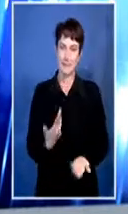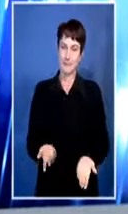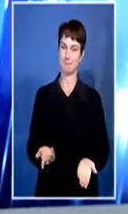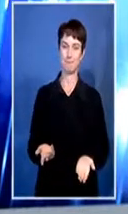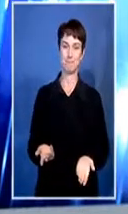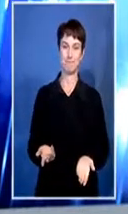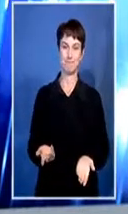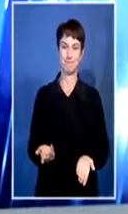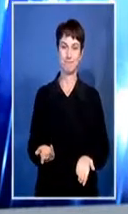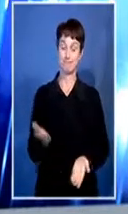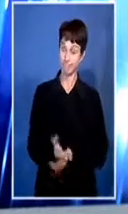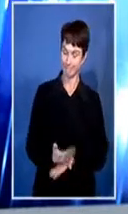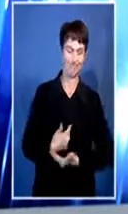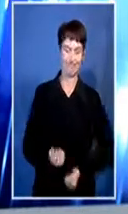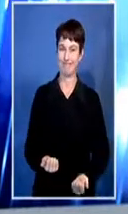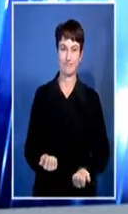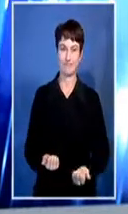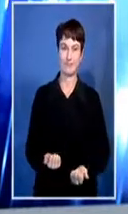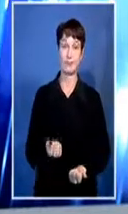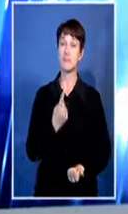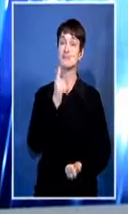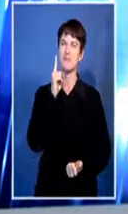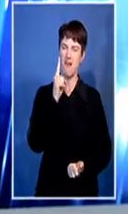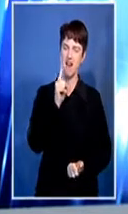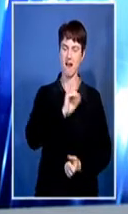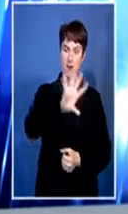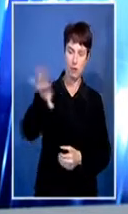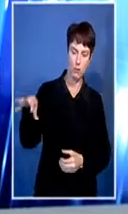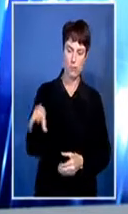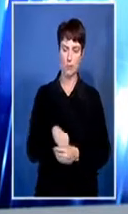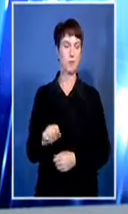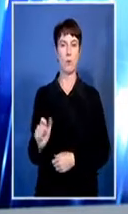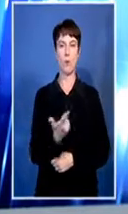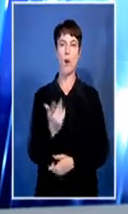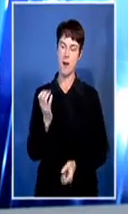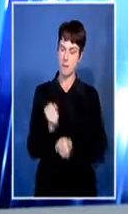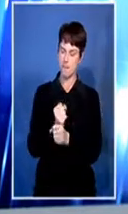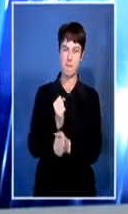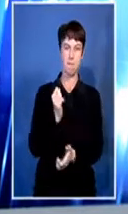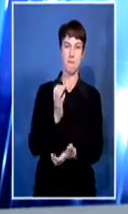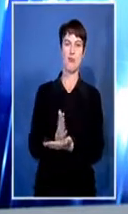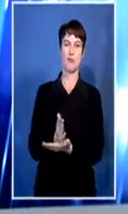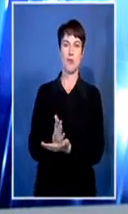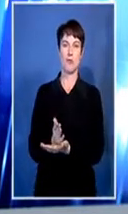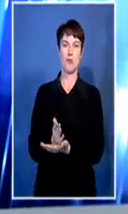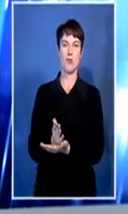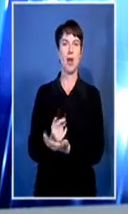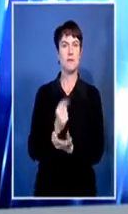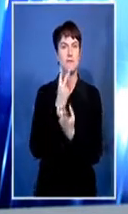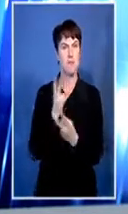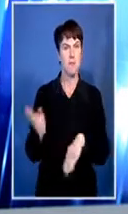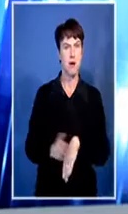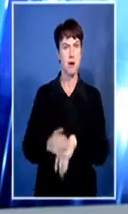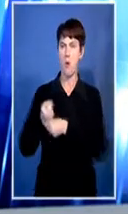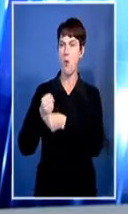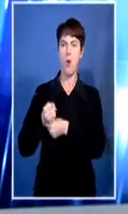And if that happens, it needs to be as inclusive as possible to ensure that we don't see